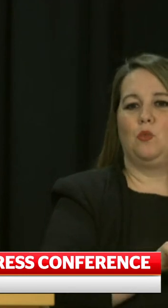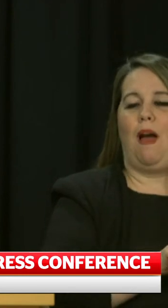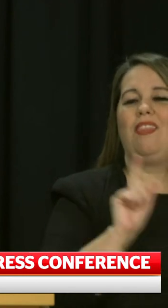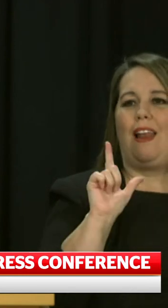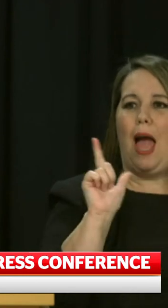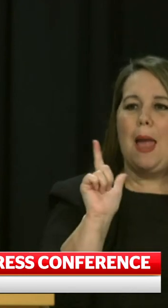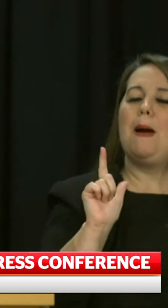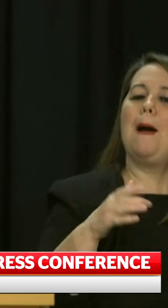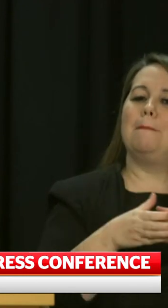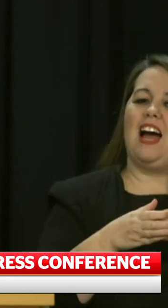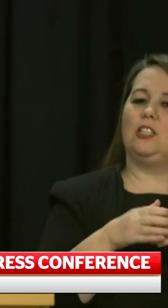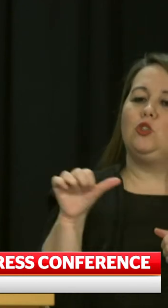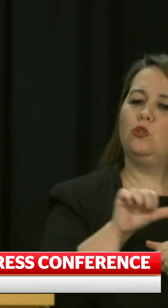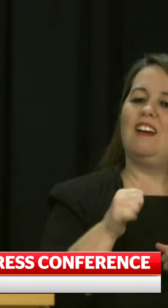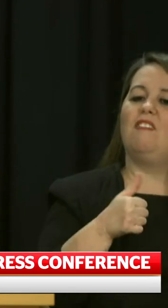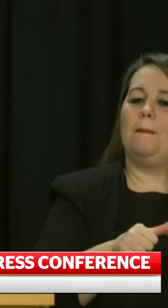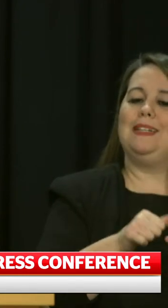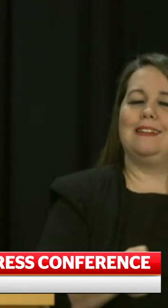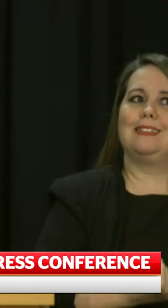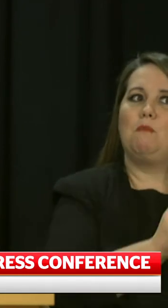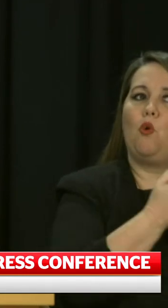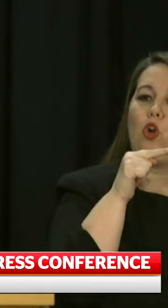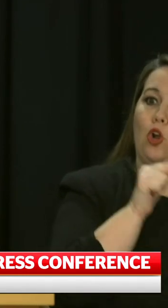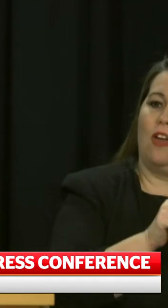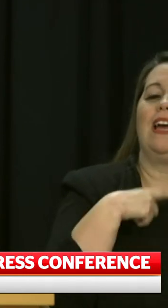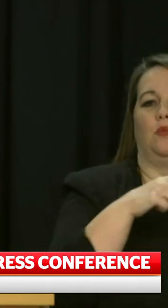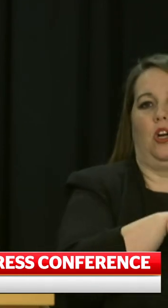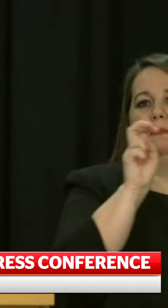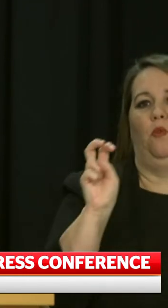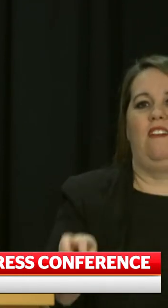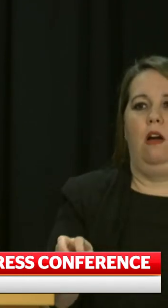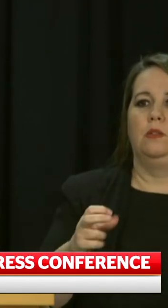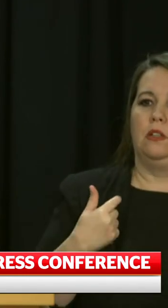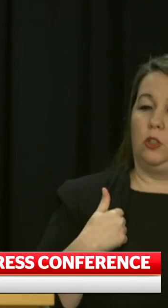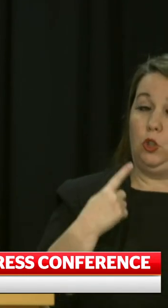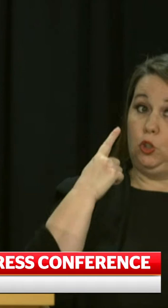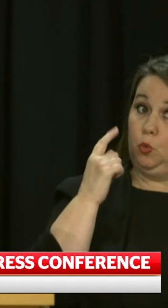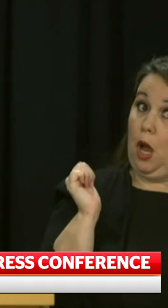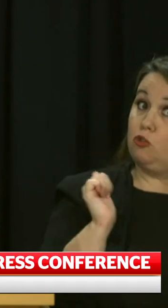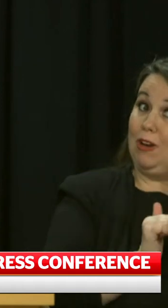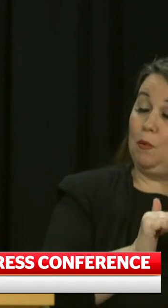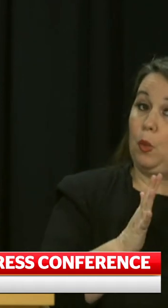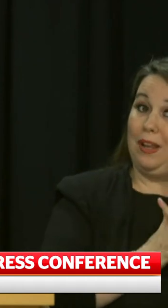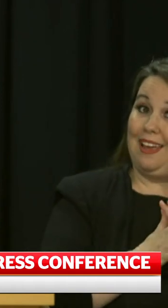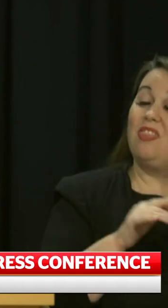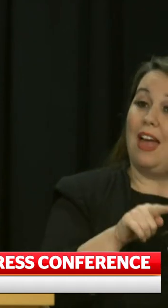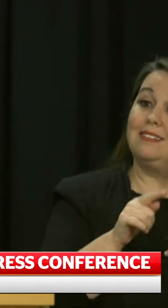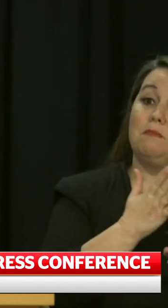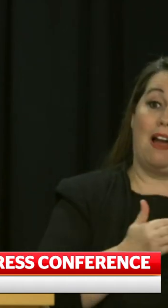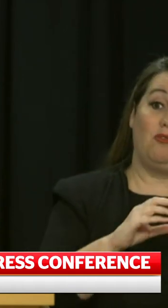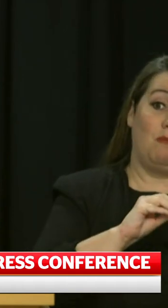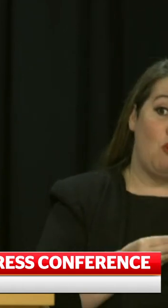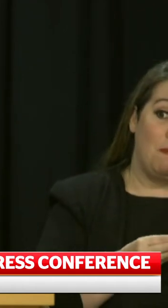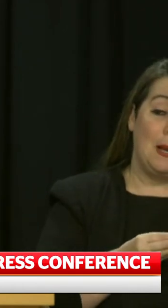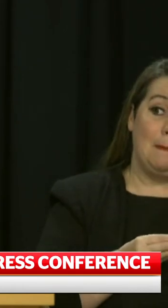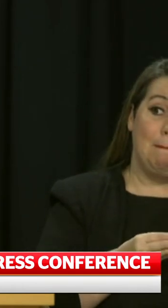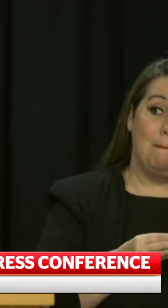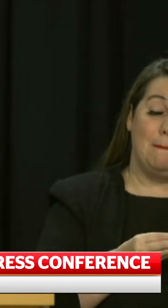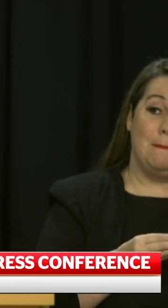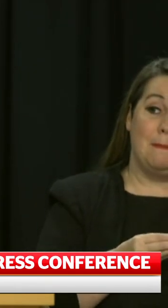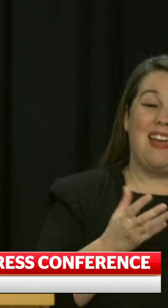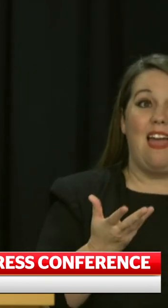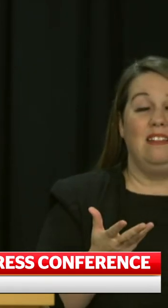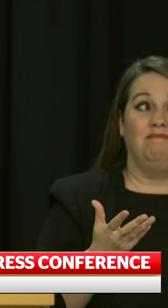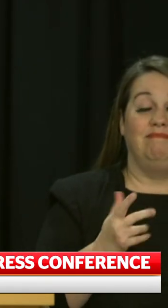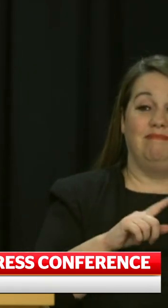supported her better and checked in on her. Do you agree with him that that is possibly part of the problem? And I